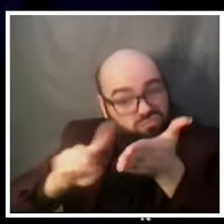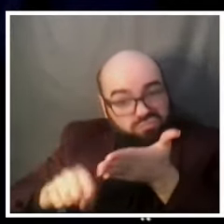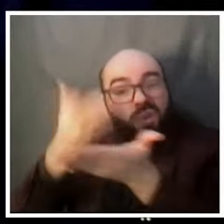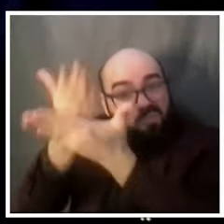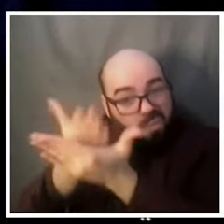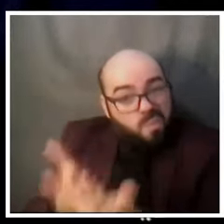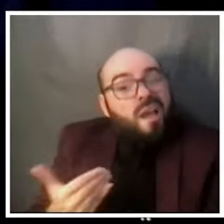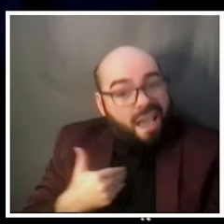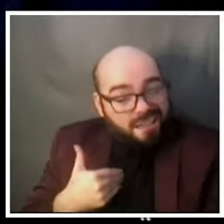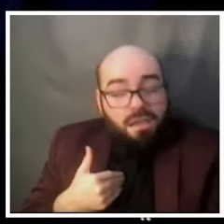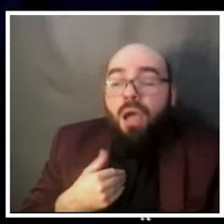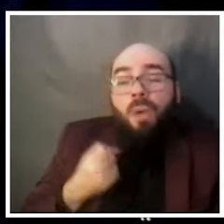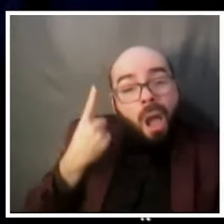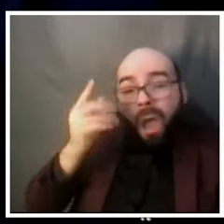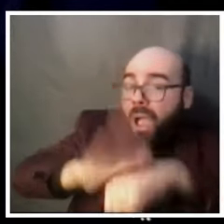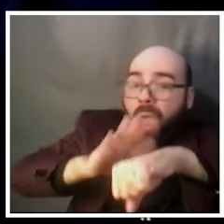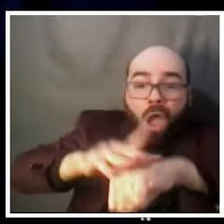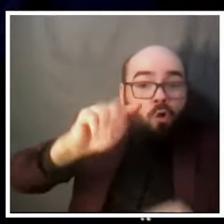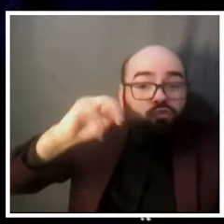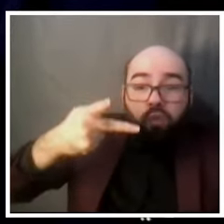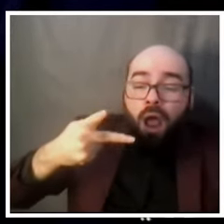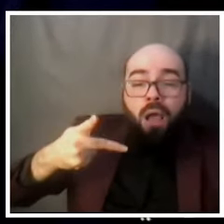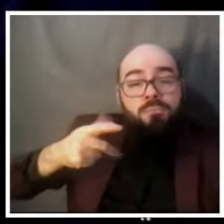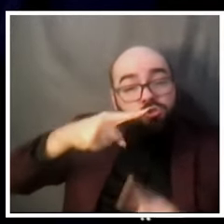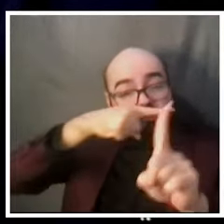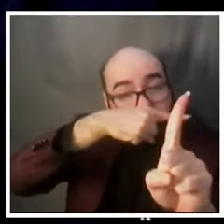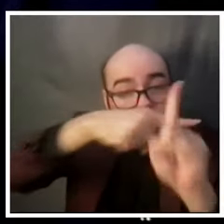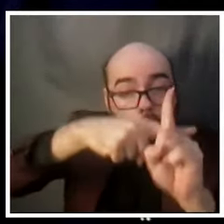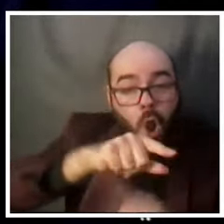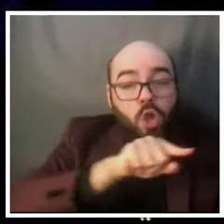Security. And we're not going to let it happen.